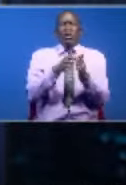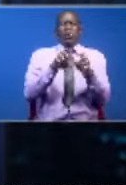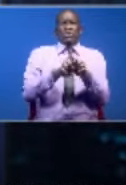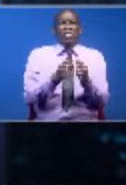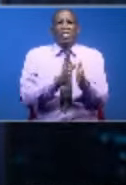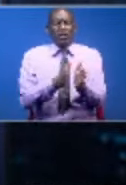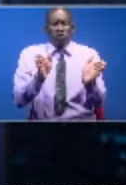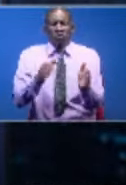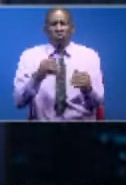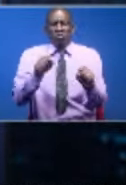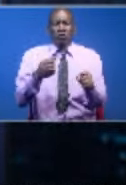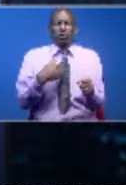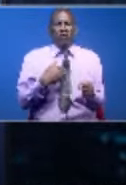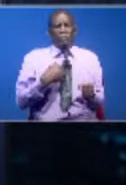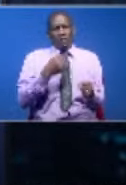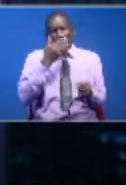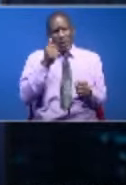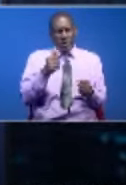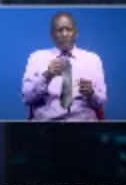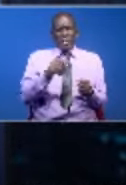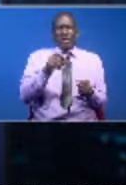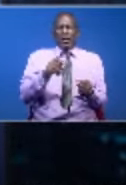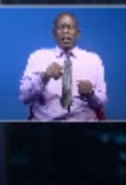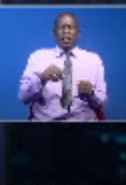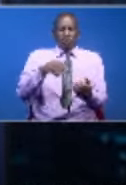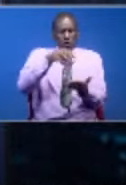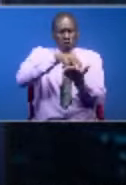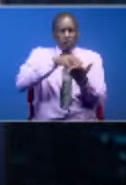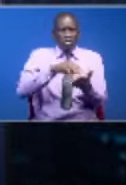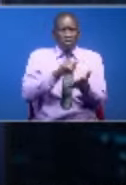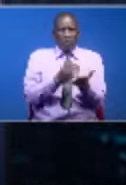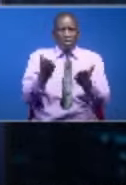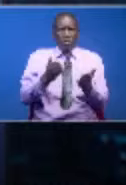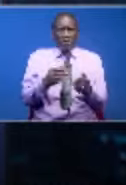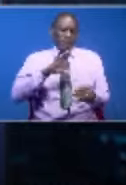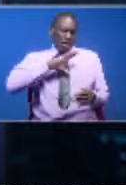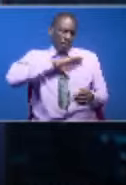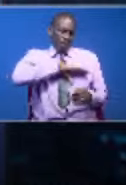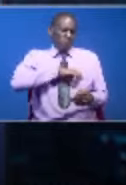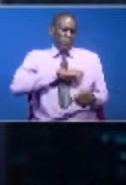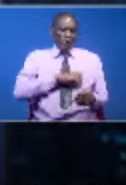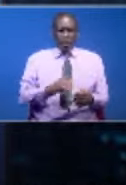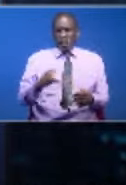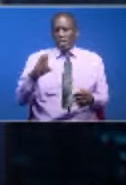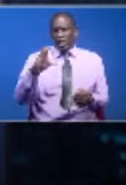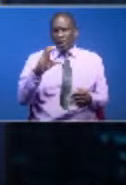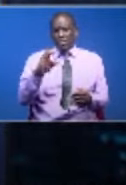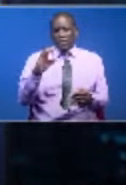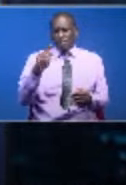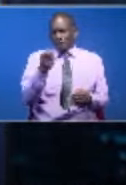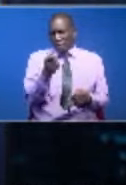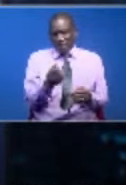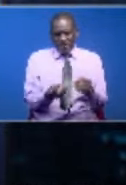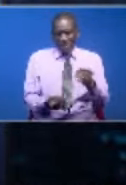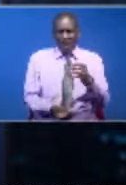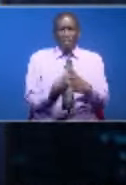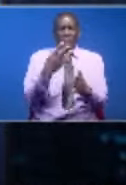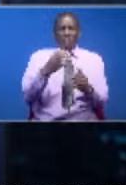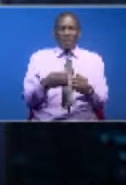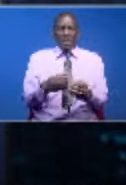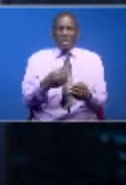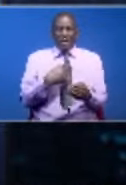better, terms. So that's where the patient capital can come in terms of, putting these